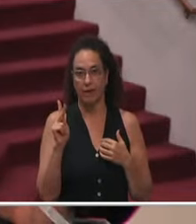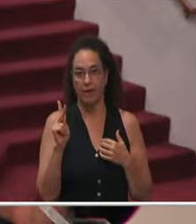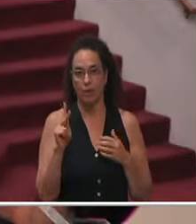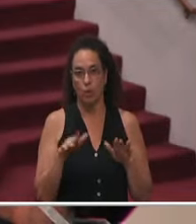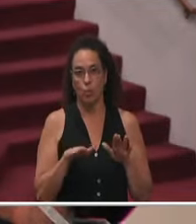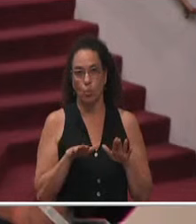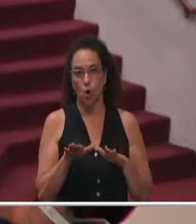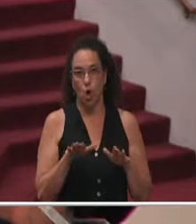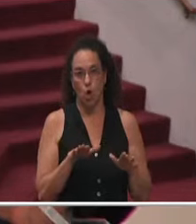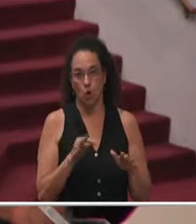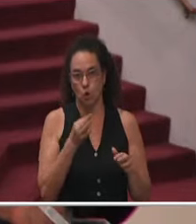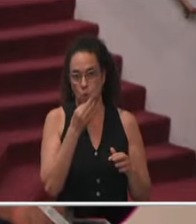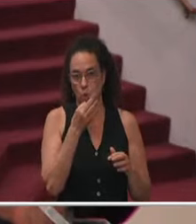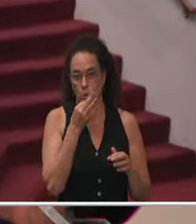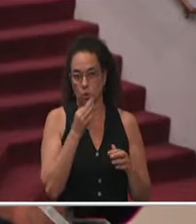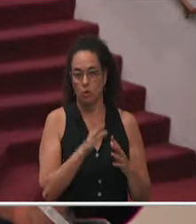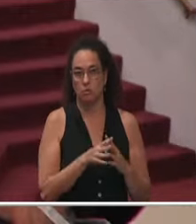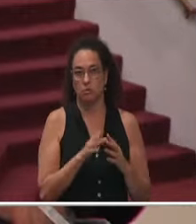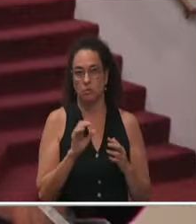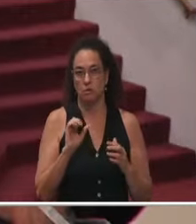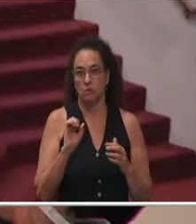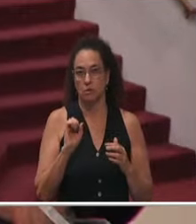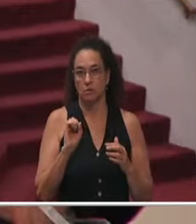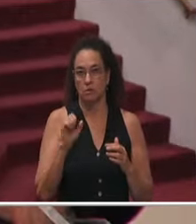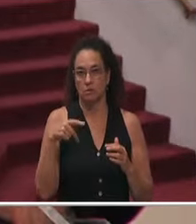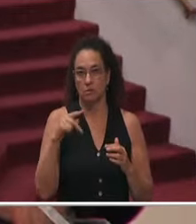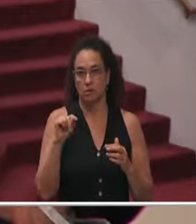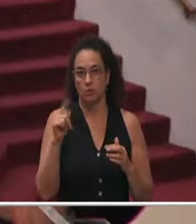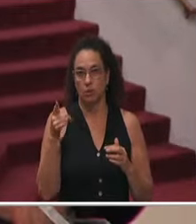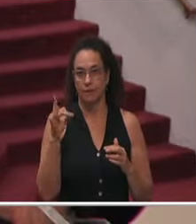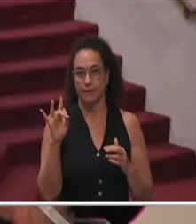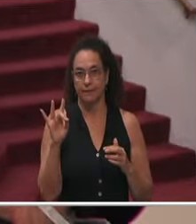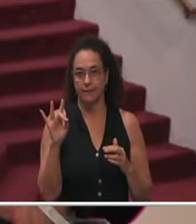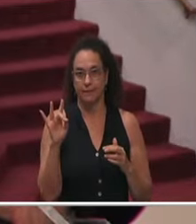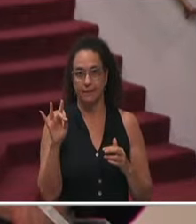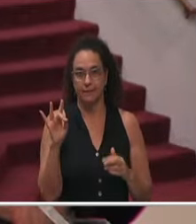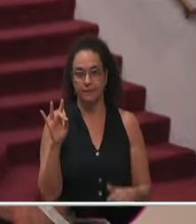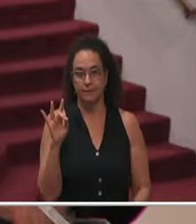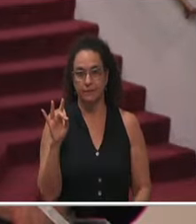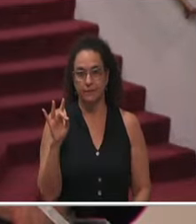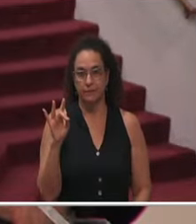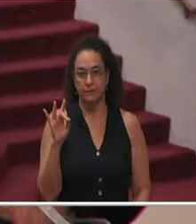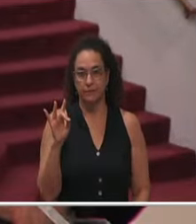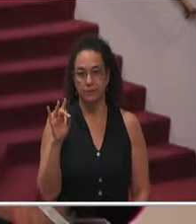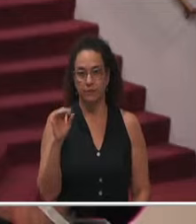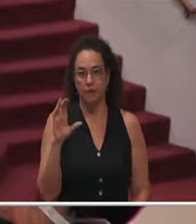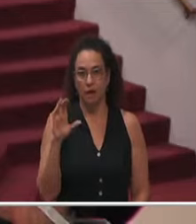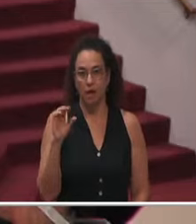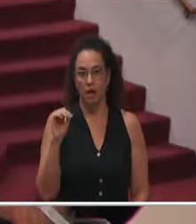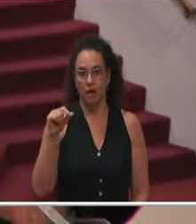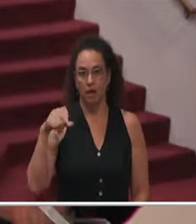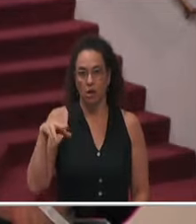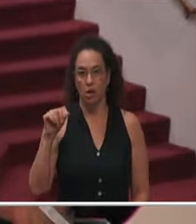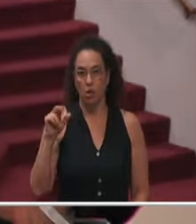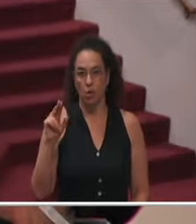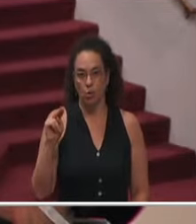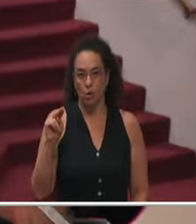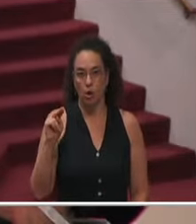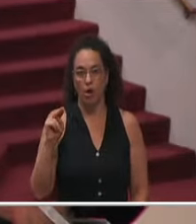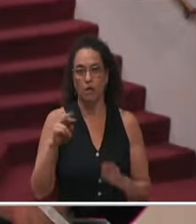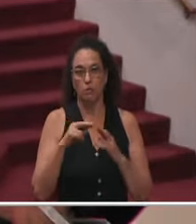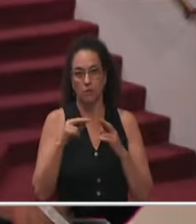walk coming up September the 18th. It's going to be at the Occoquan Regional Park in Lorton. If